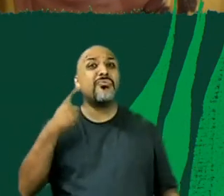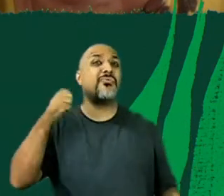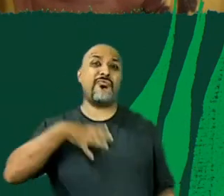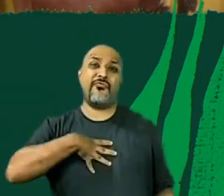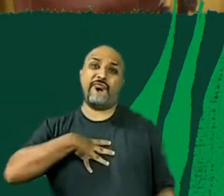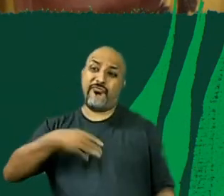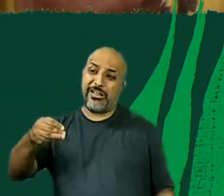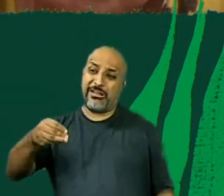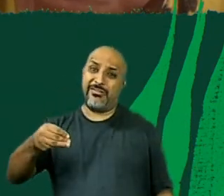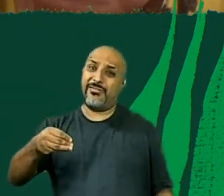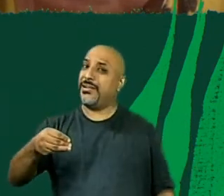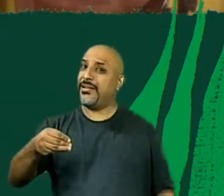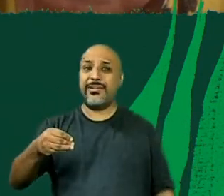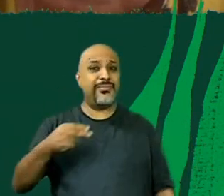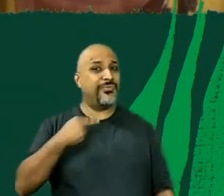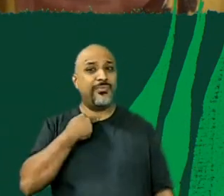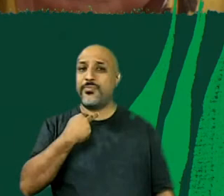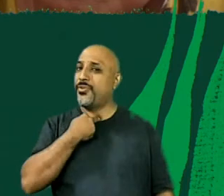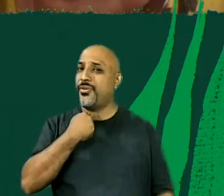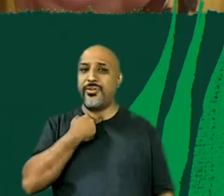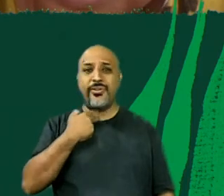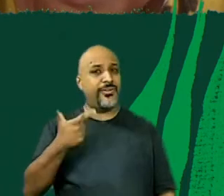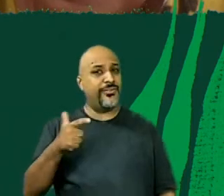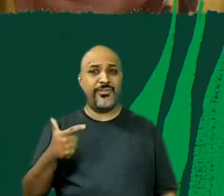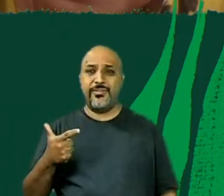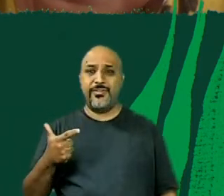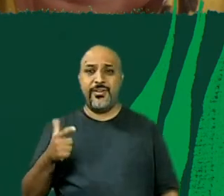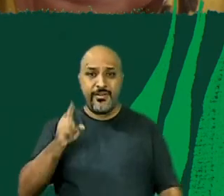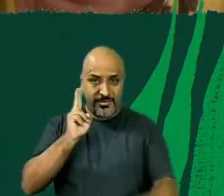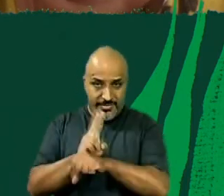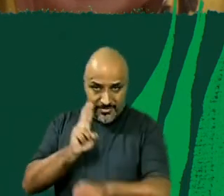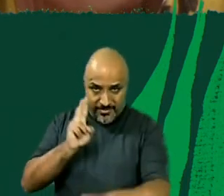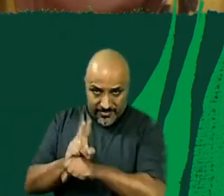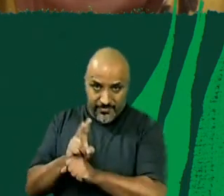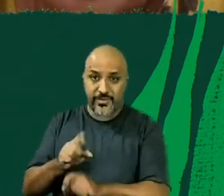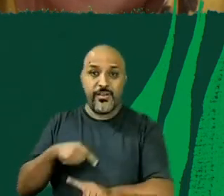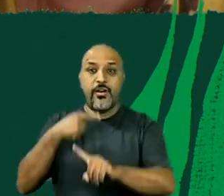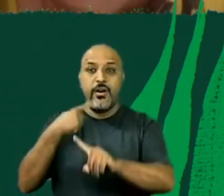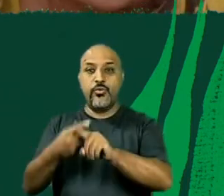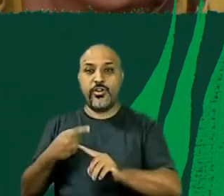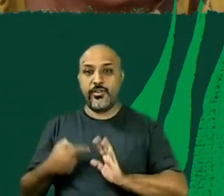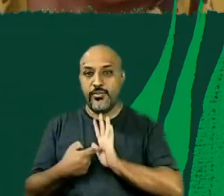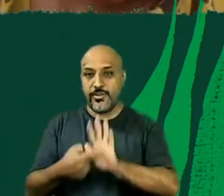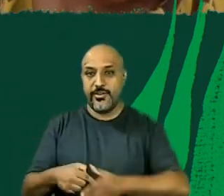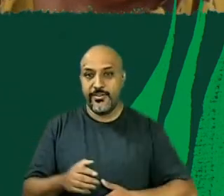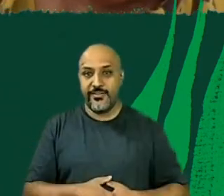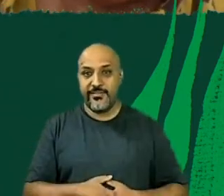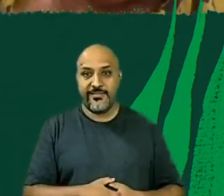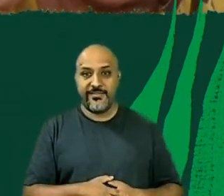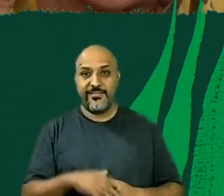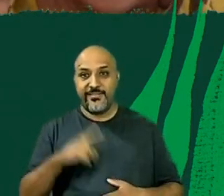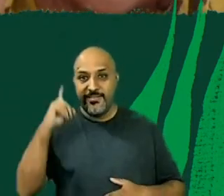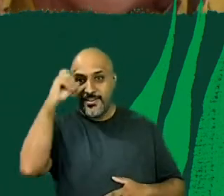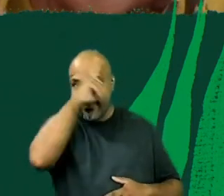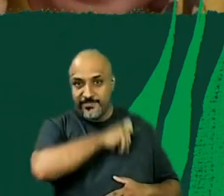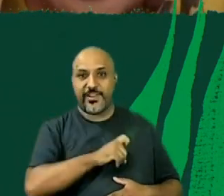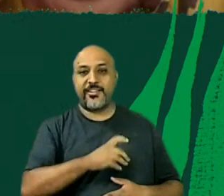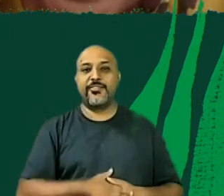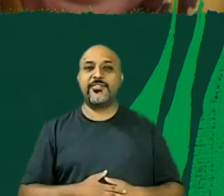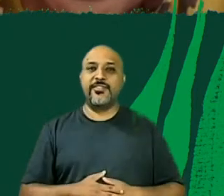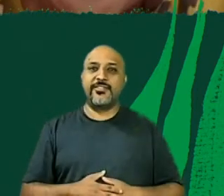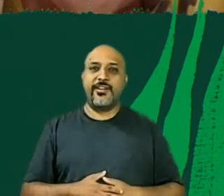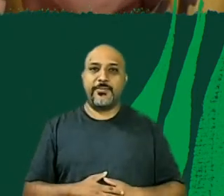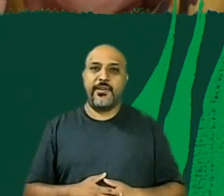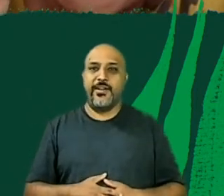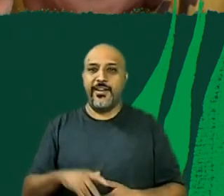child is, she cannot raise. It's going to be another source of difficulty for her. What